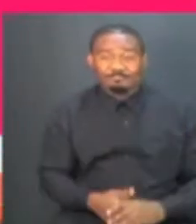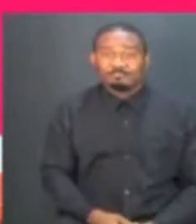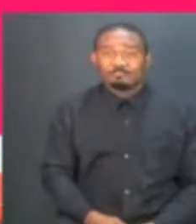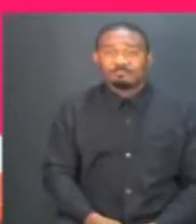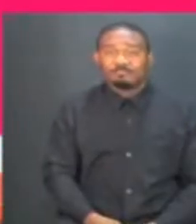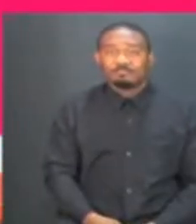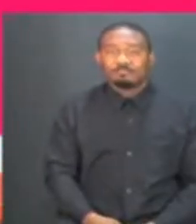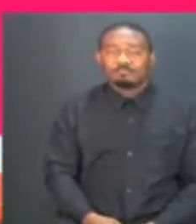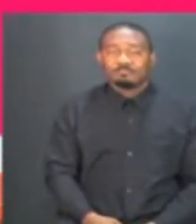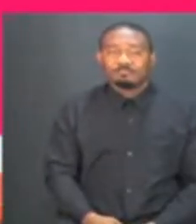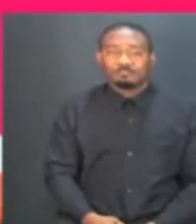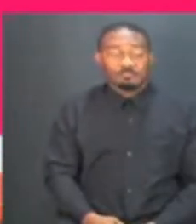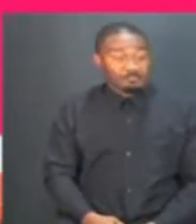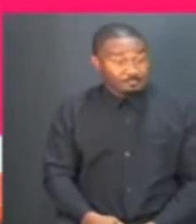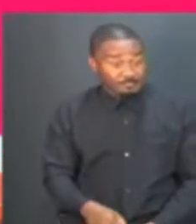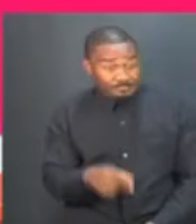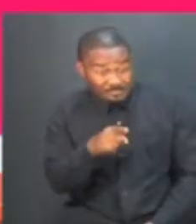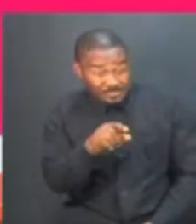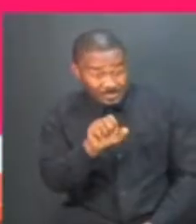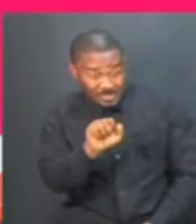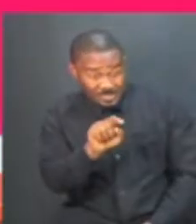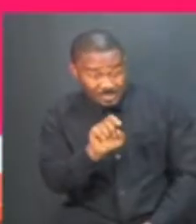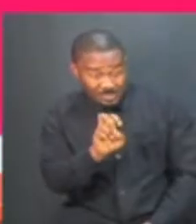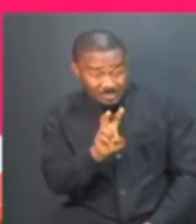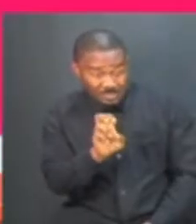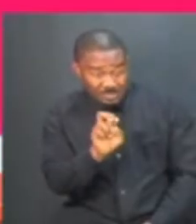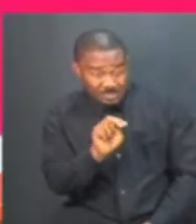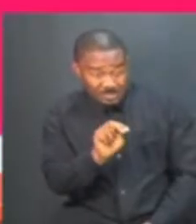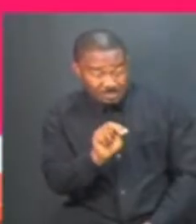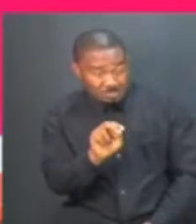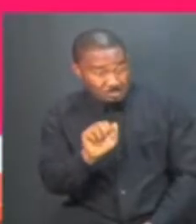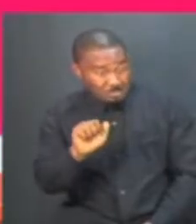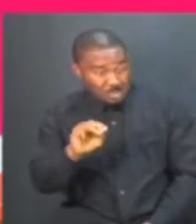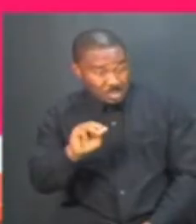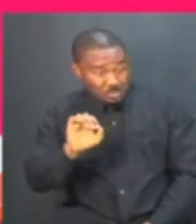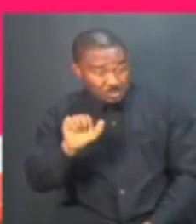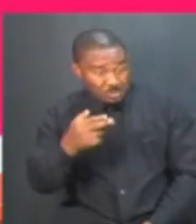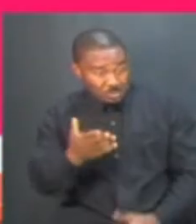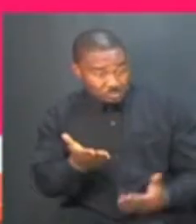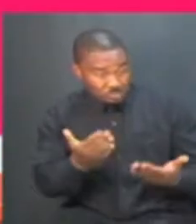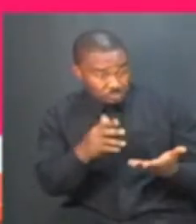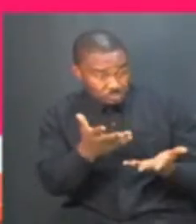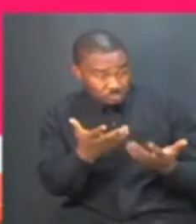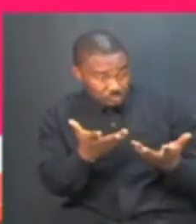Honourable Stephen Namwa, are you up to correct the vote and official reports?